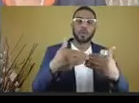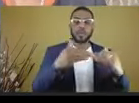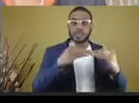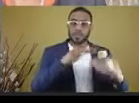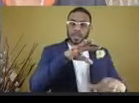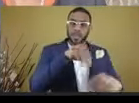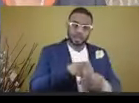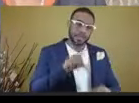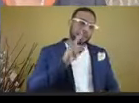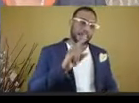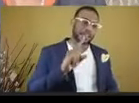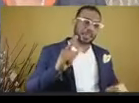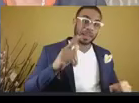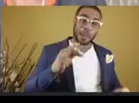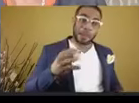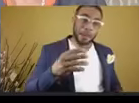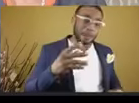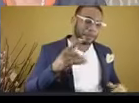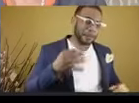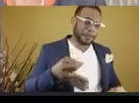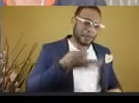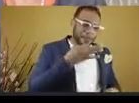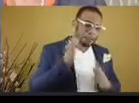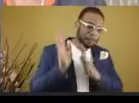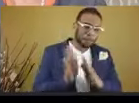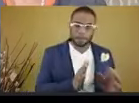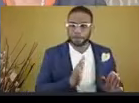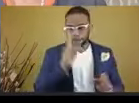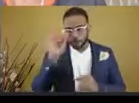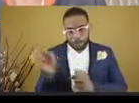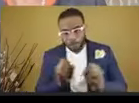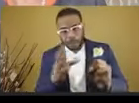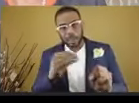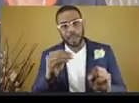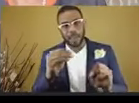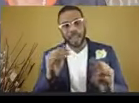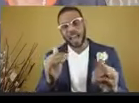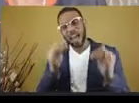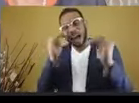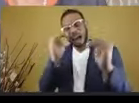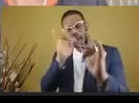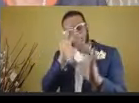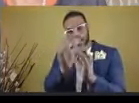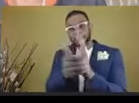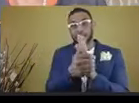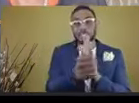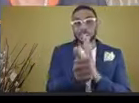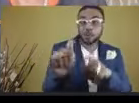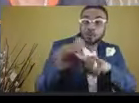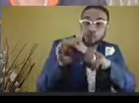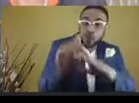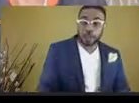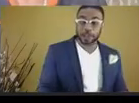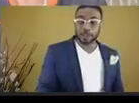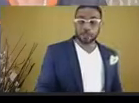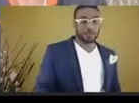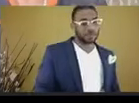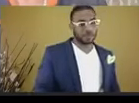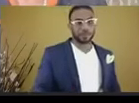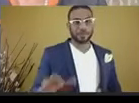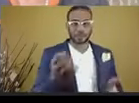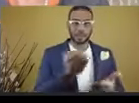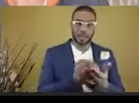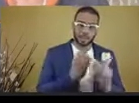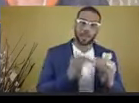is a master organizer, a strategist, and a highly skilled trainer. Now, economic advancement and